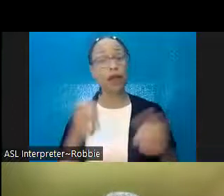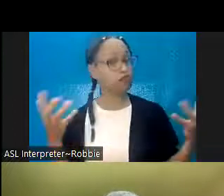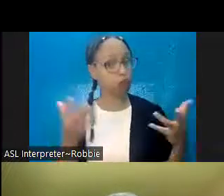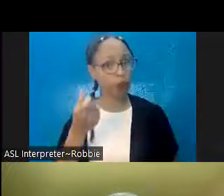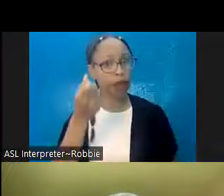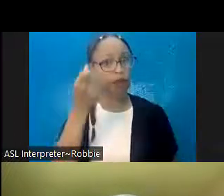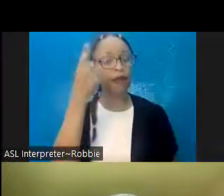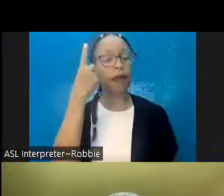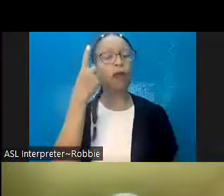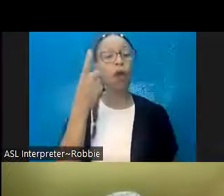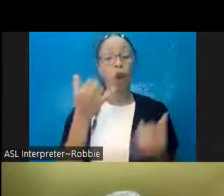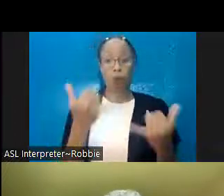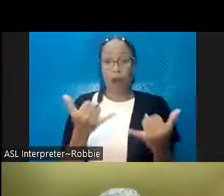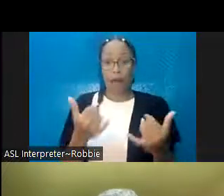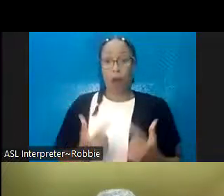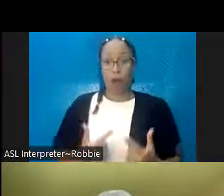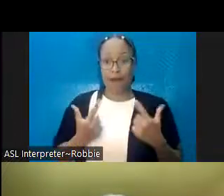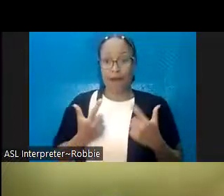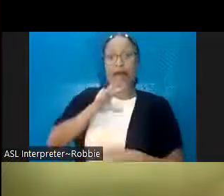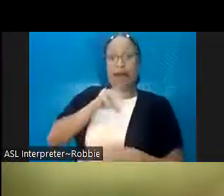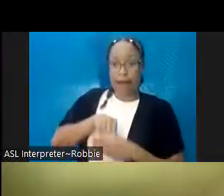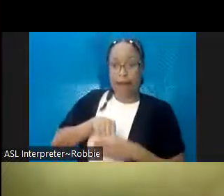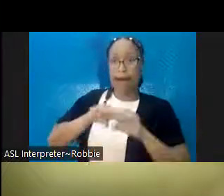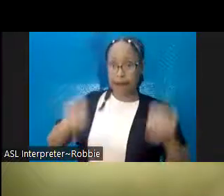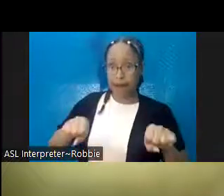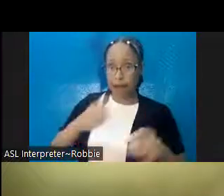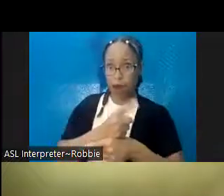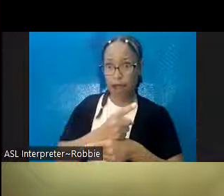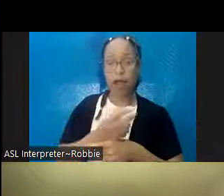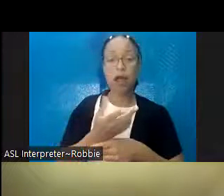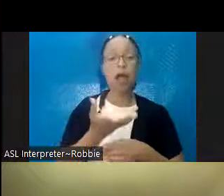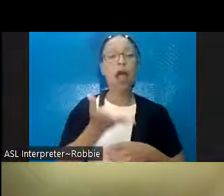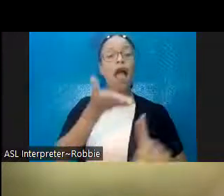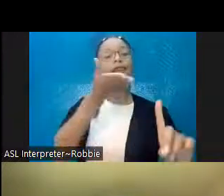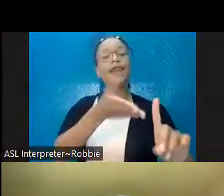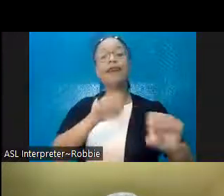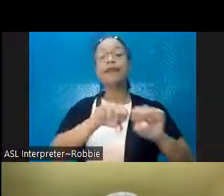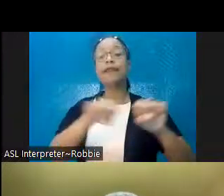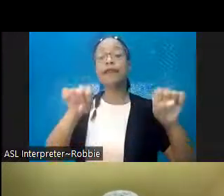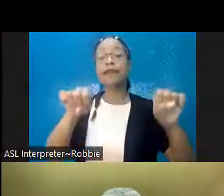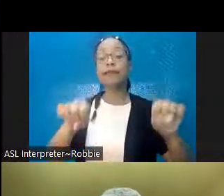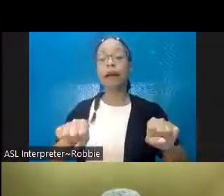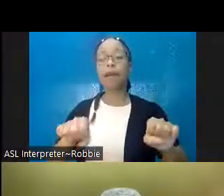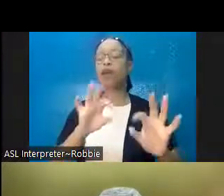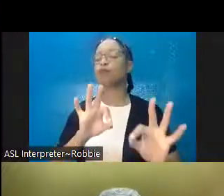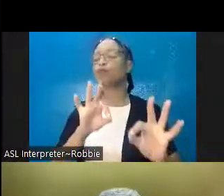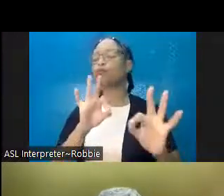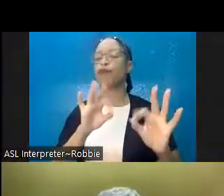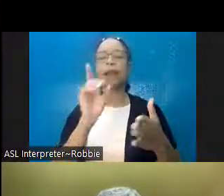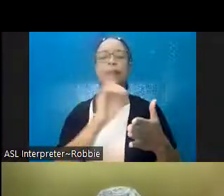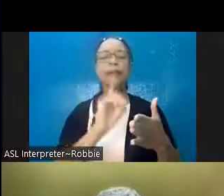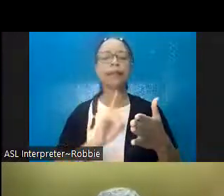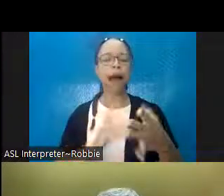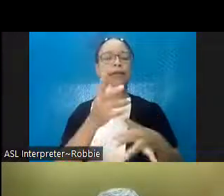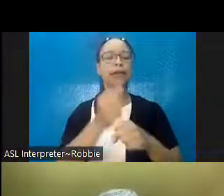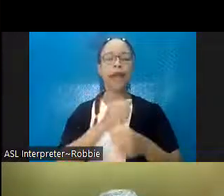we are currently living in a system, right? Whether it's, and this system is perfectly designed to get the results